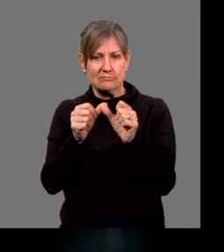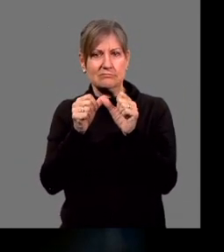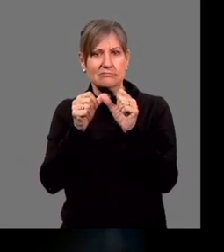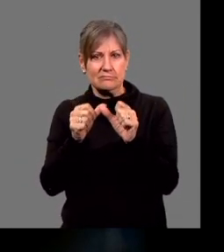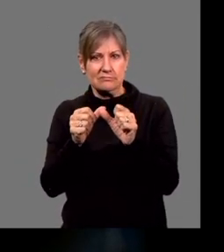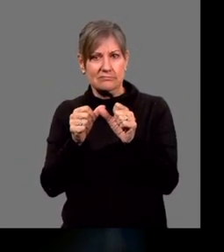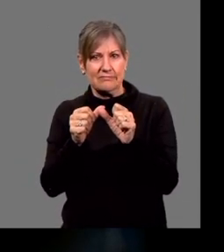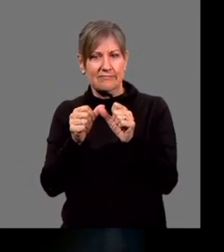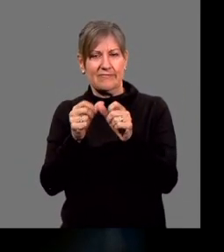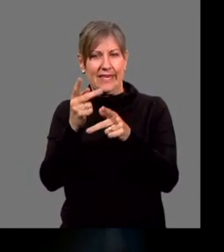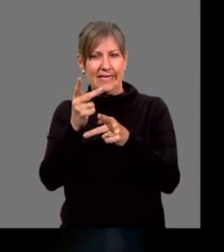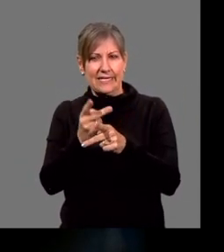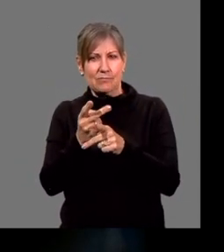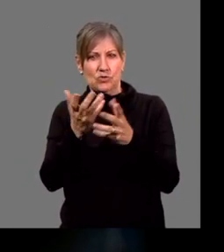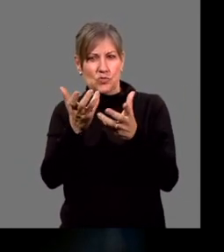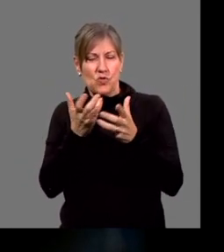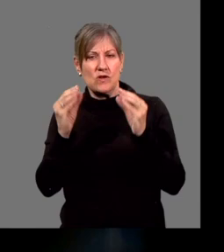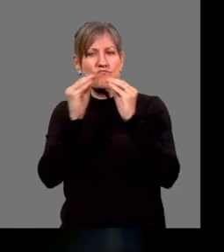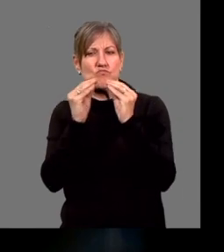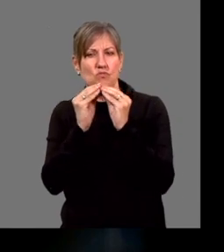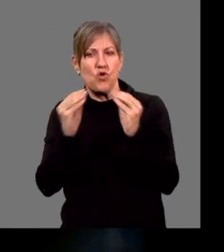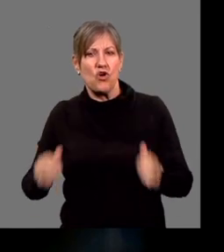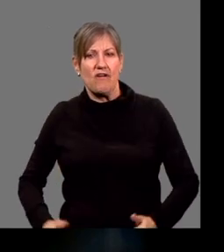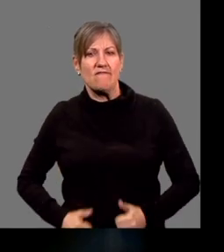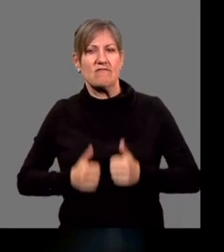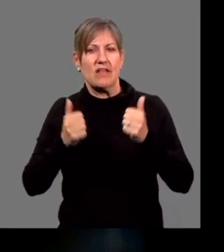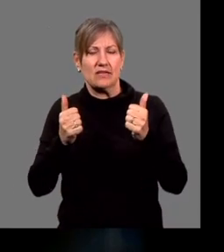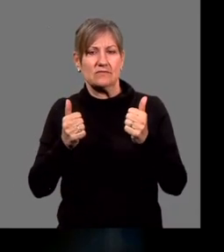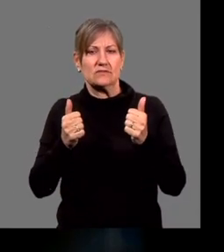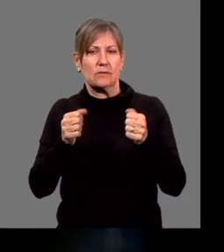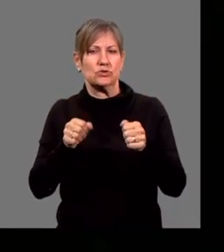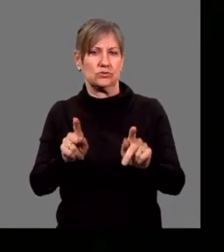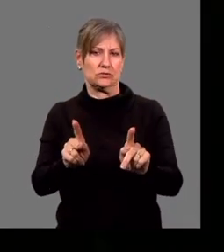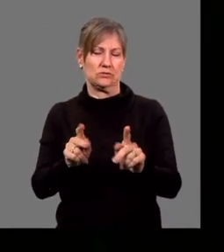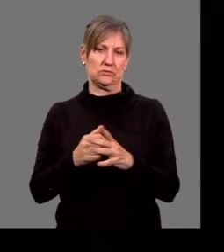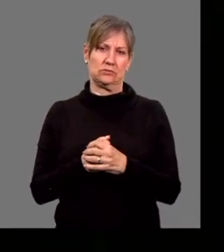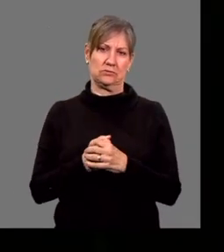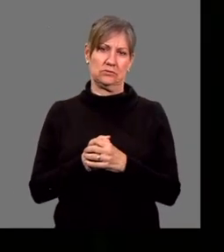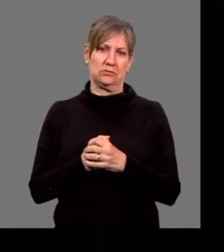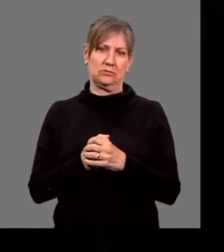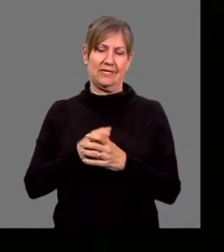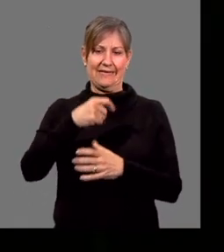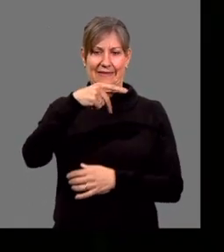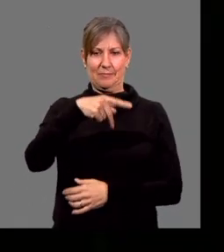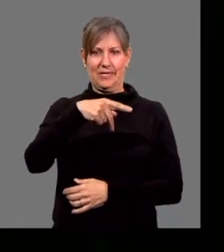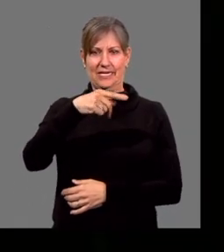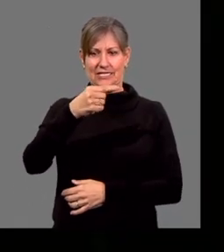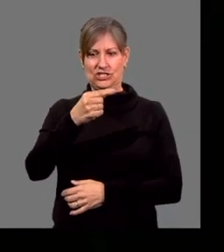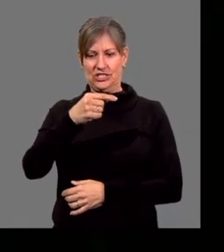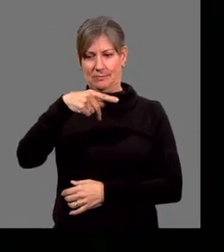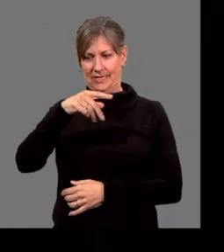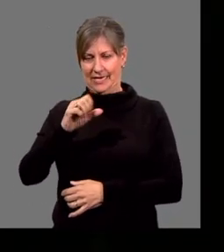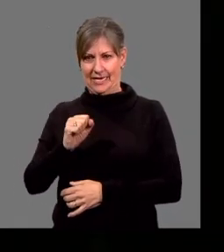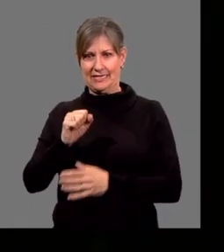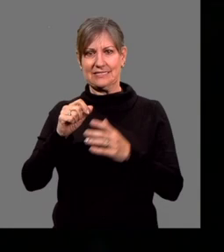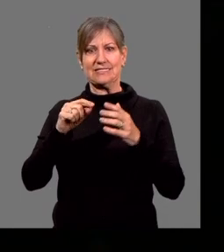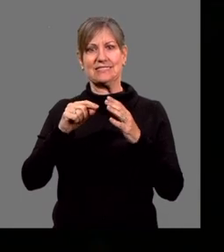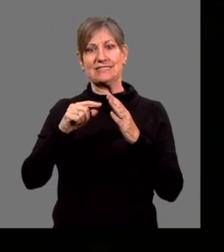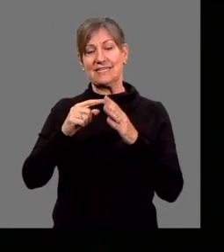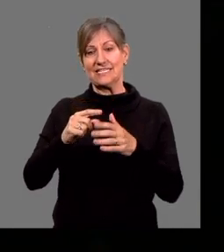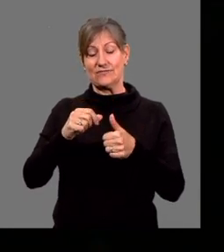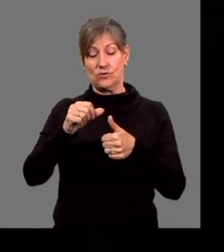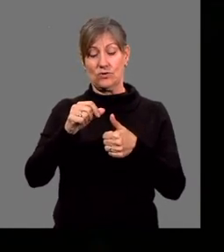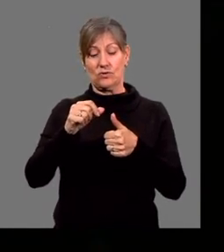you going. They keep you hungry for more of what life has to offer. The P in GPS, in my opinion, stands